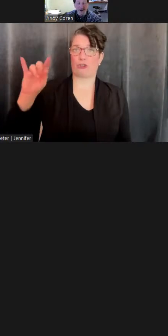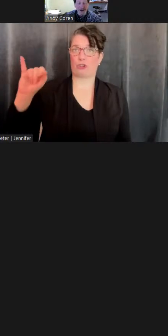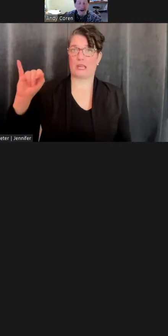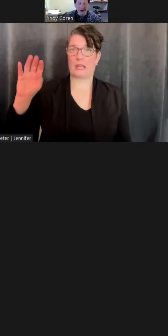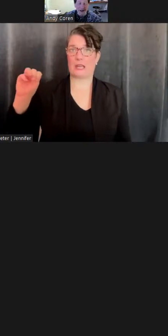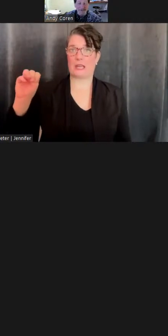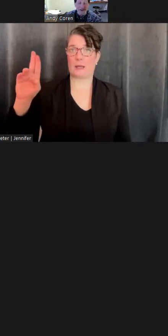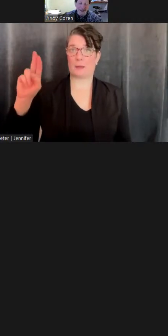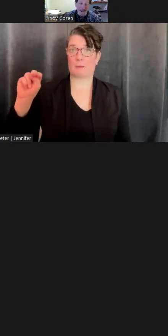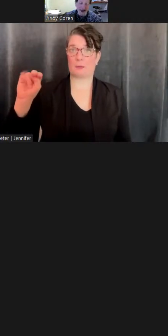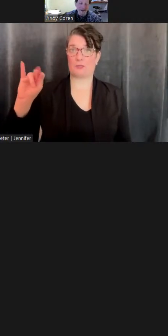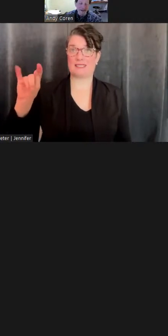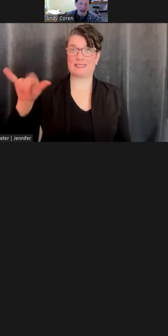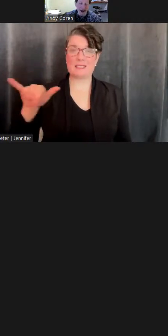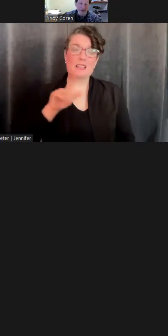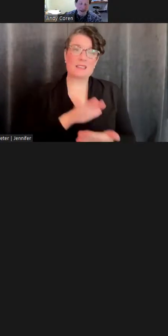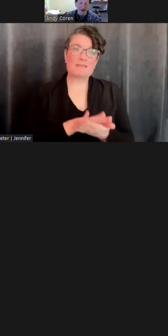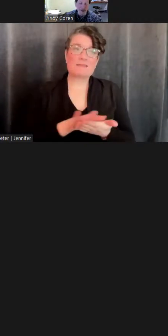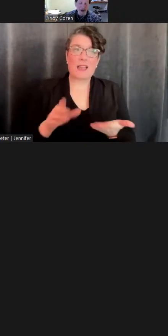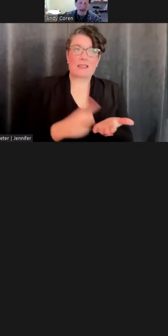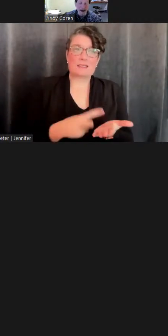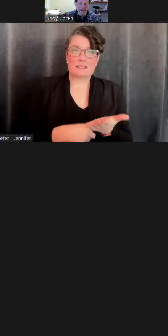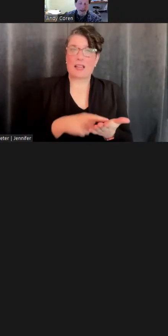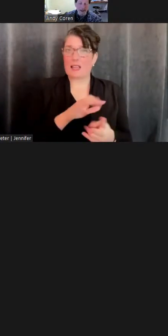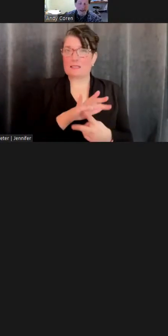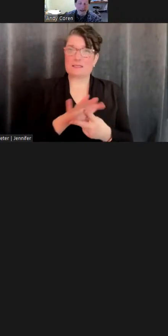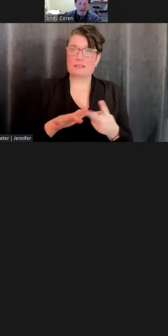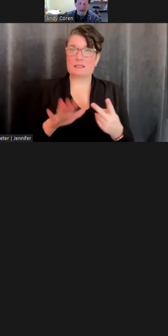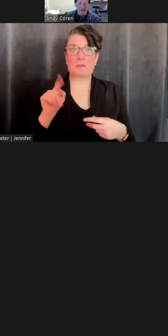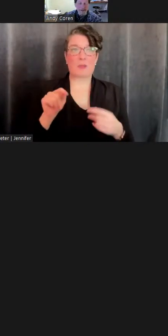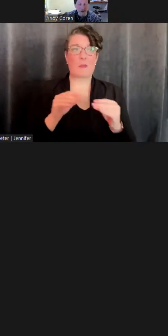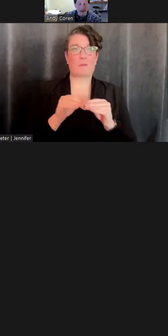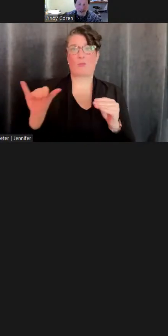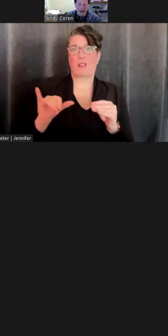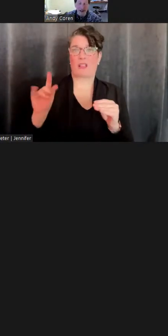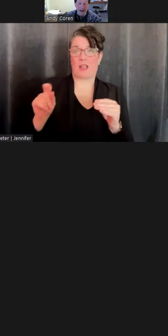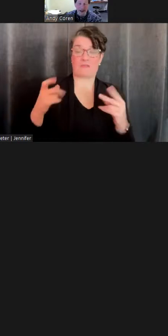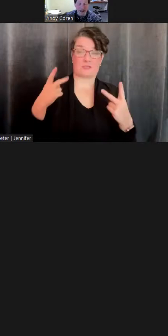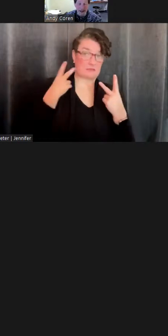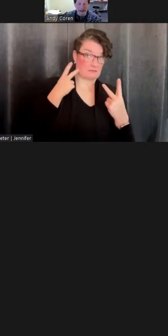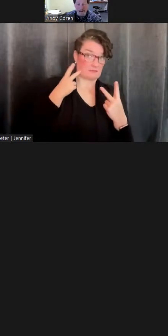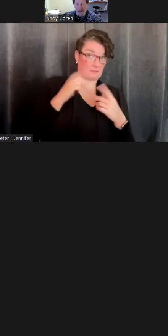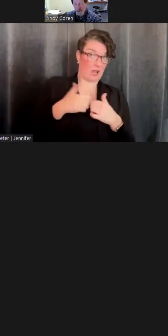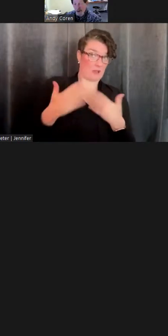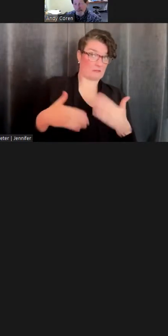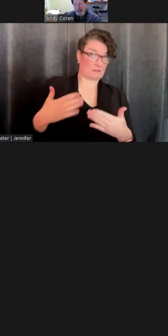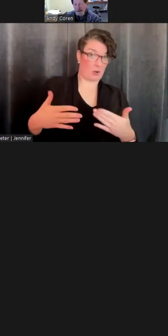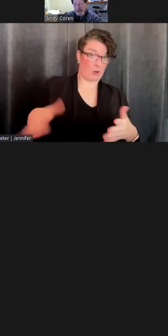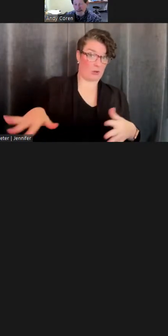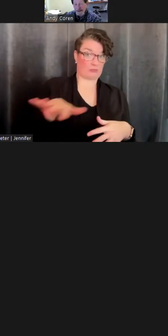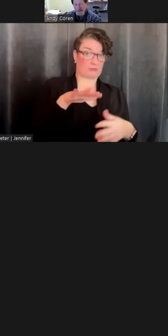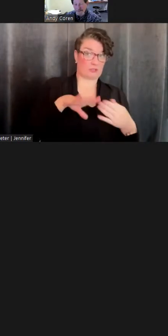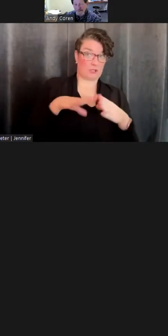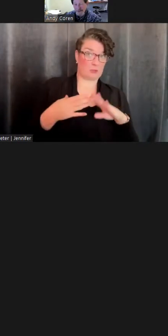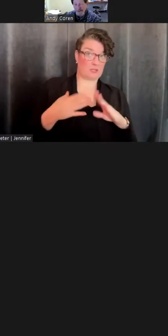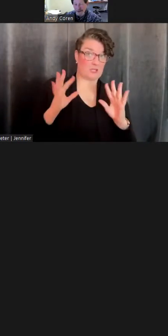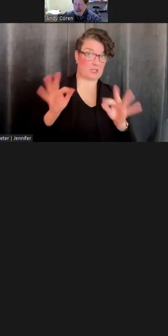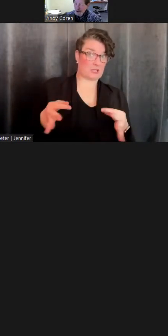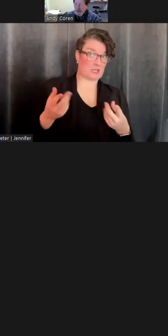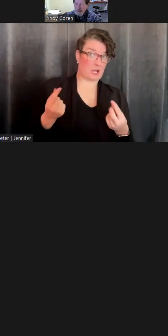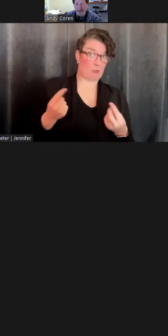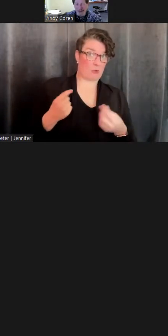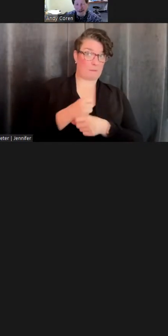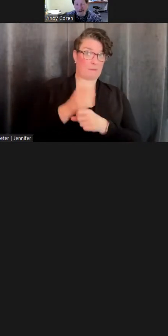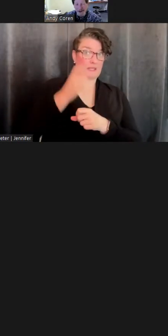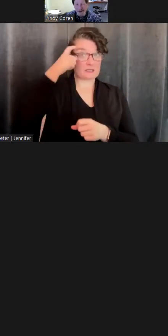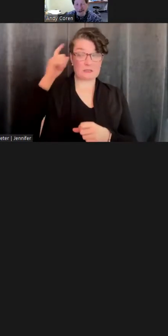shove, you have to see how things are working out in the community and decide what makes sense. Does that